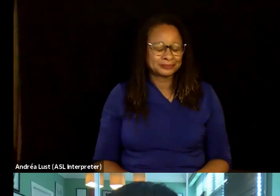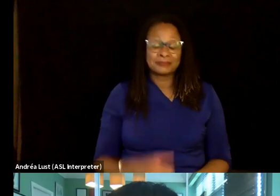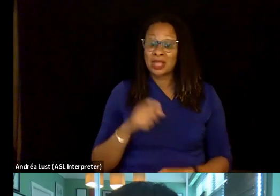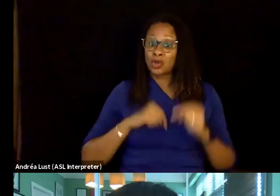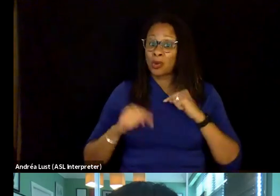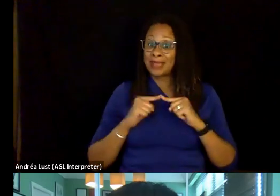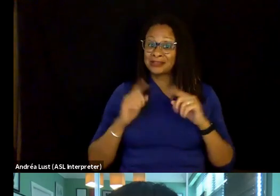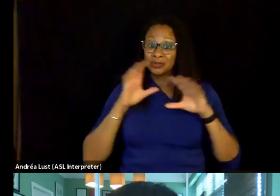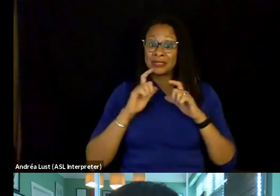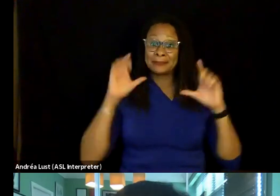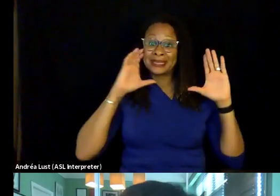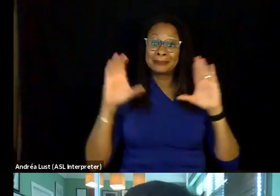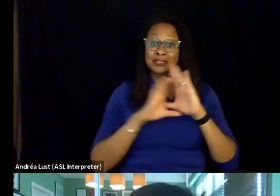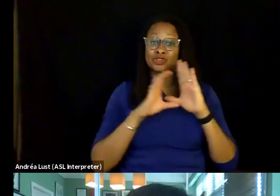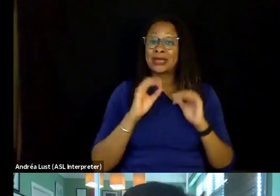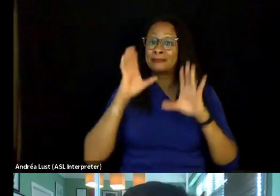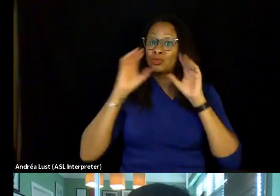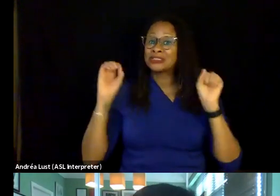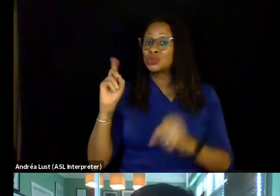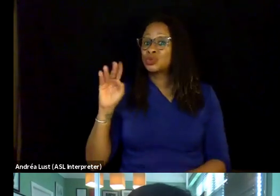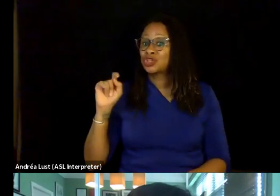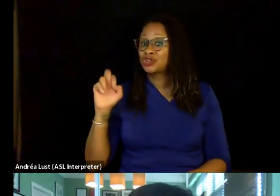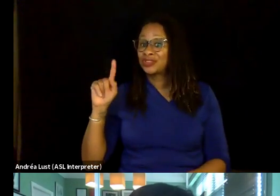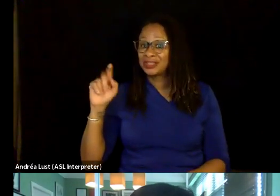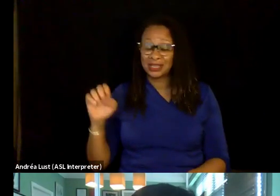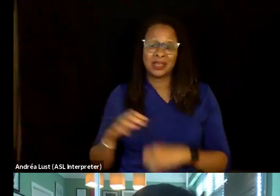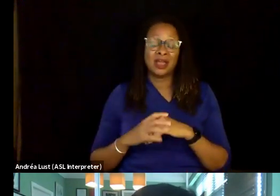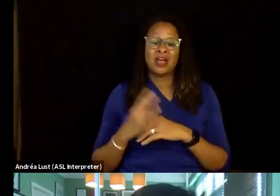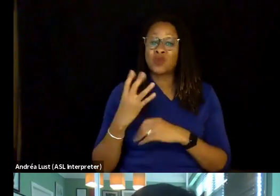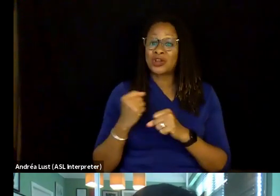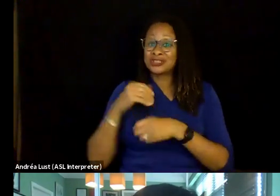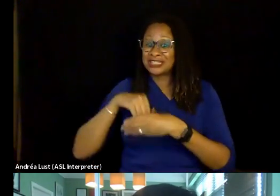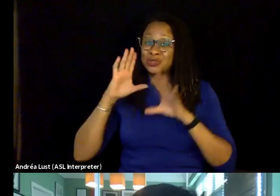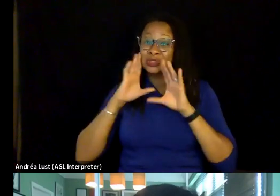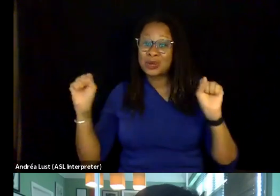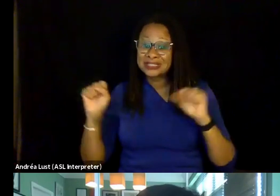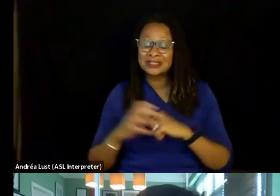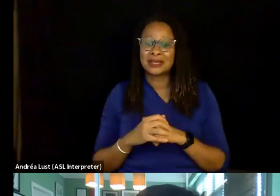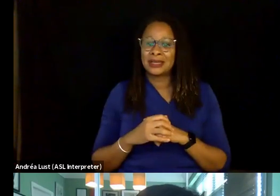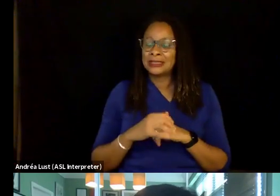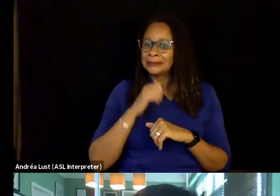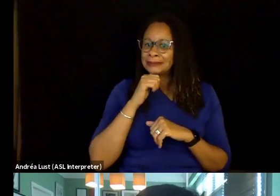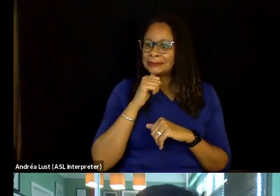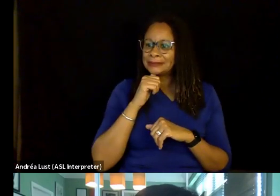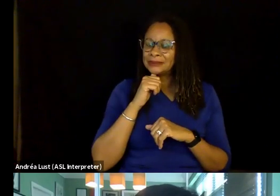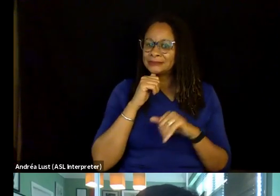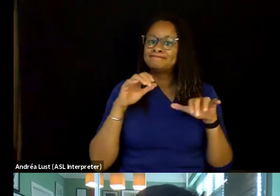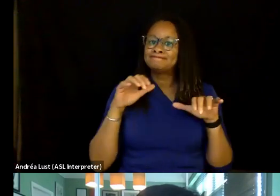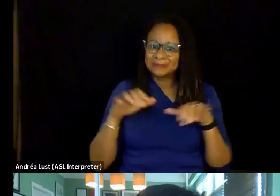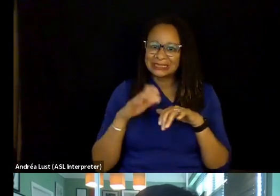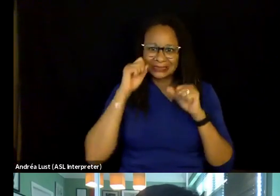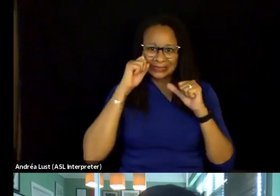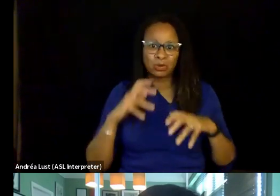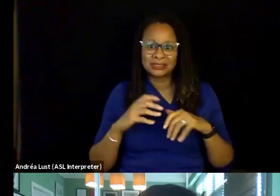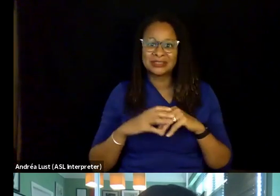to President Duterte, 4 years into his presidency, it does surprise me. I should